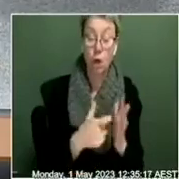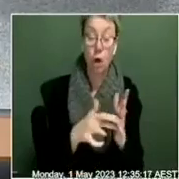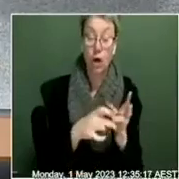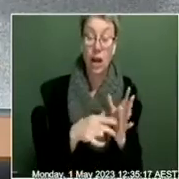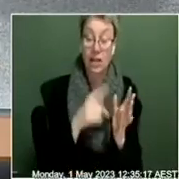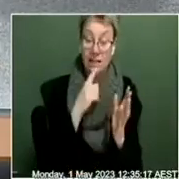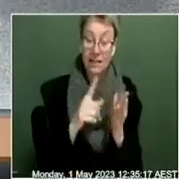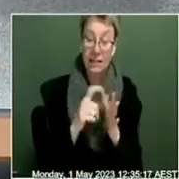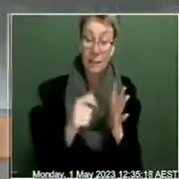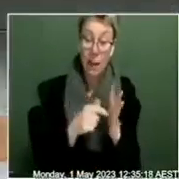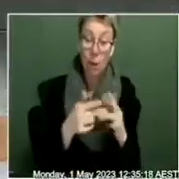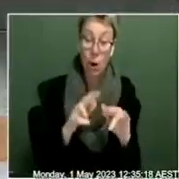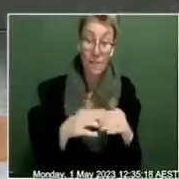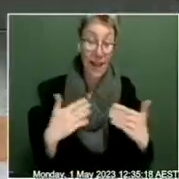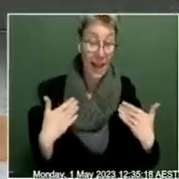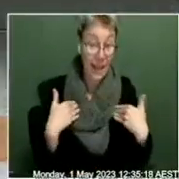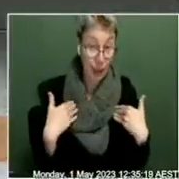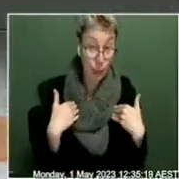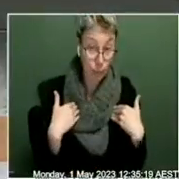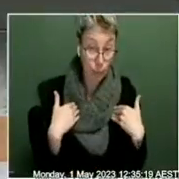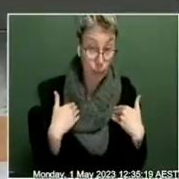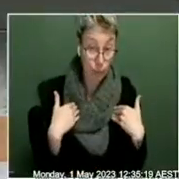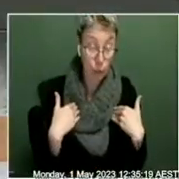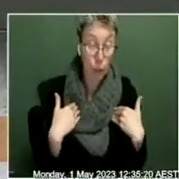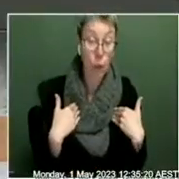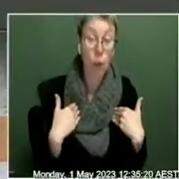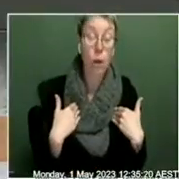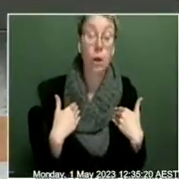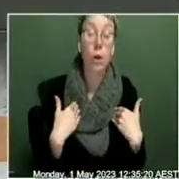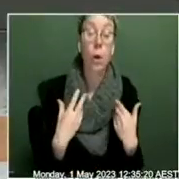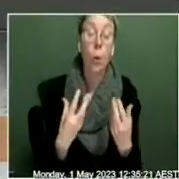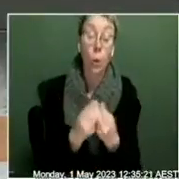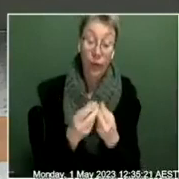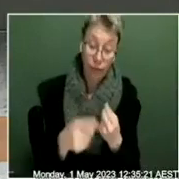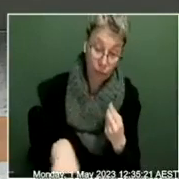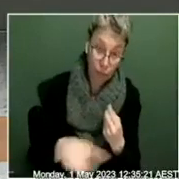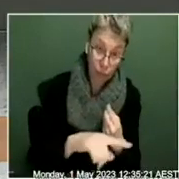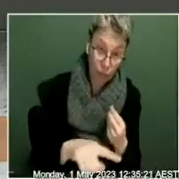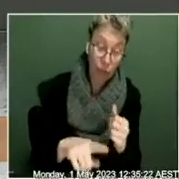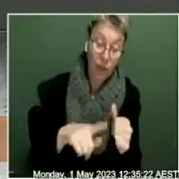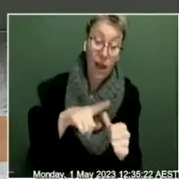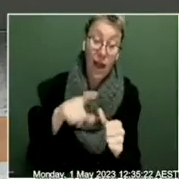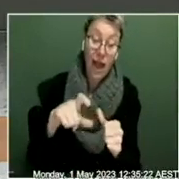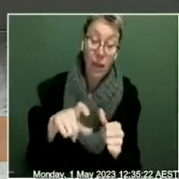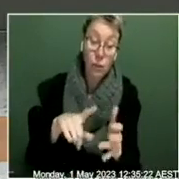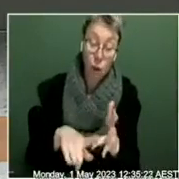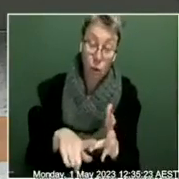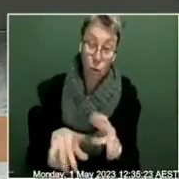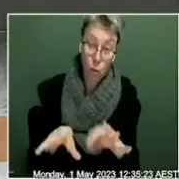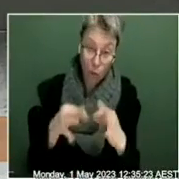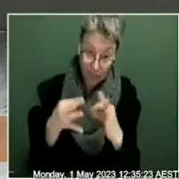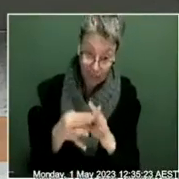and other stakeholders, prioritise the design, establishment and adequately resource a culturally safe,